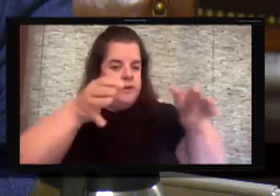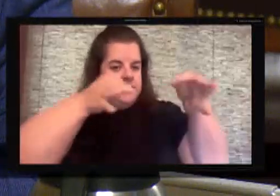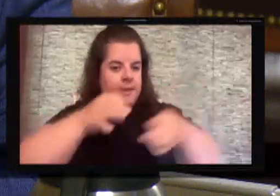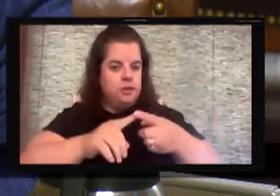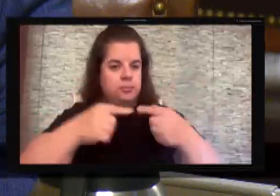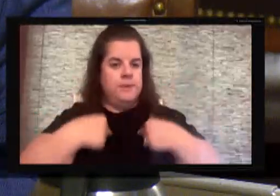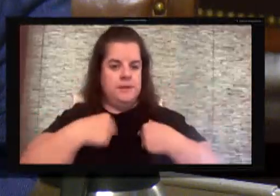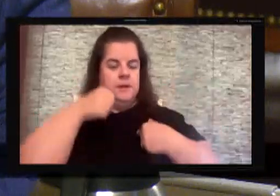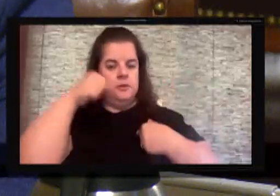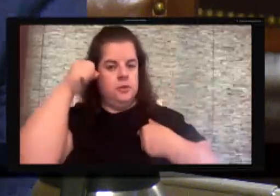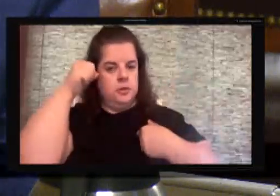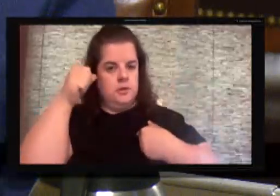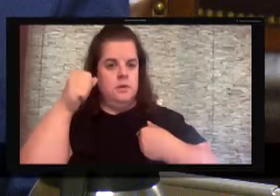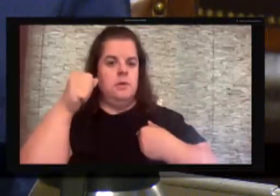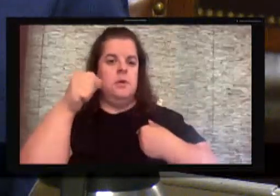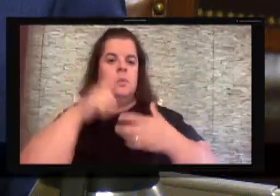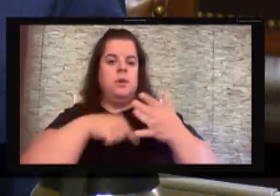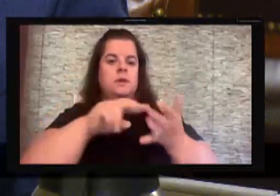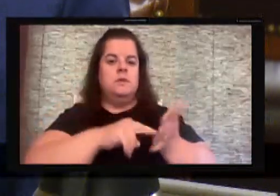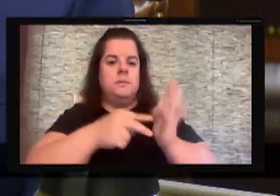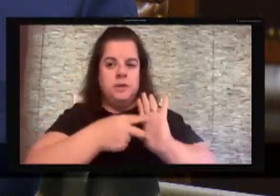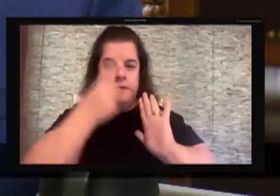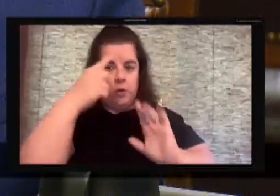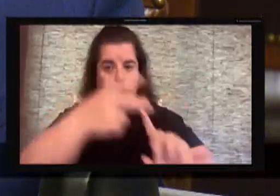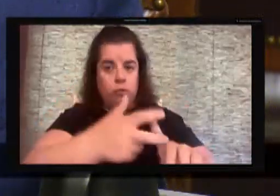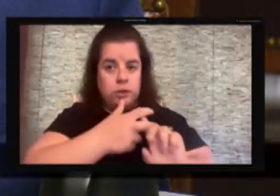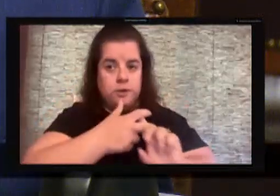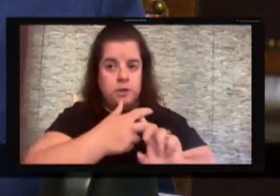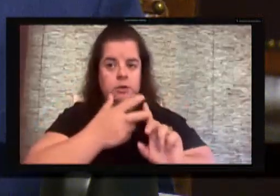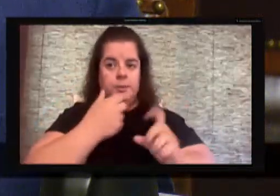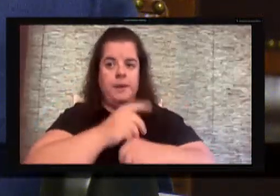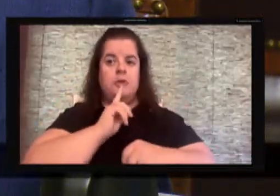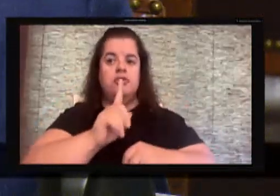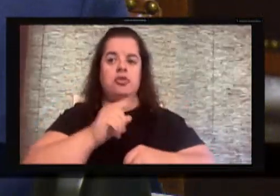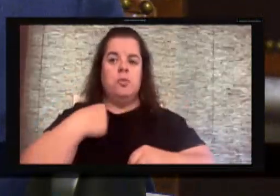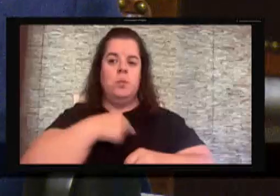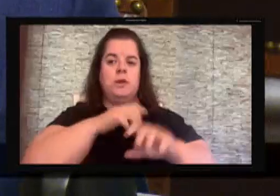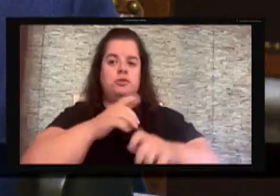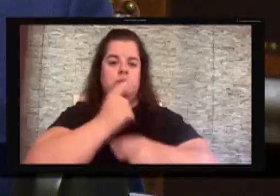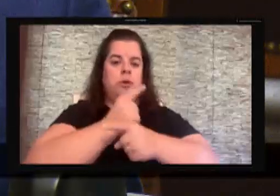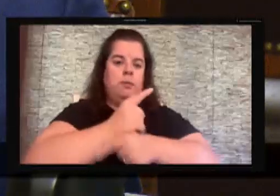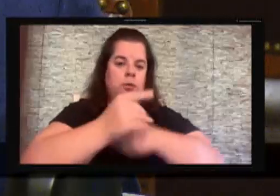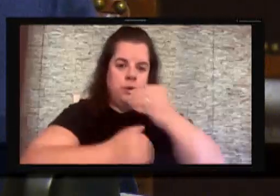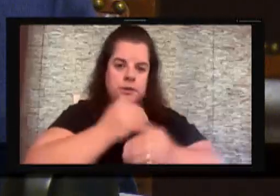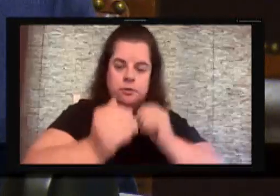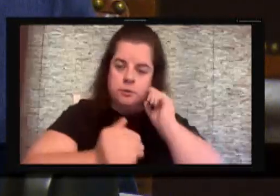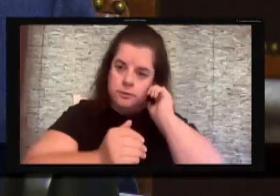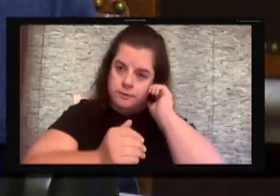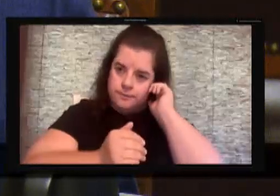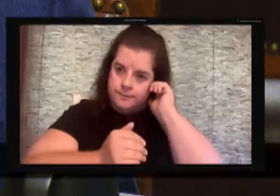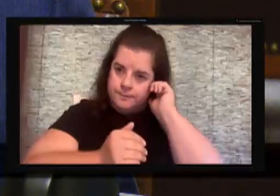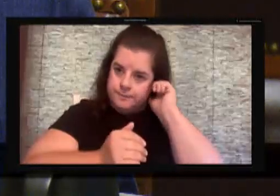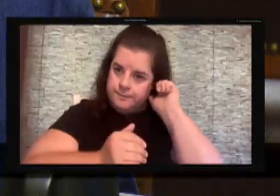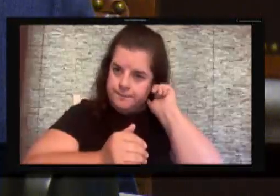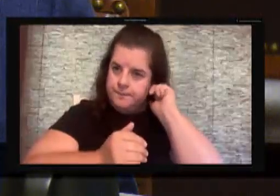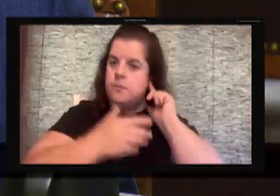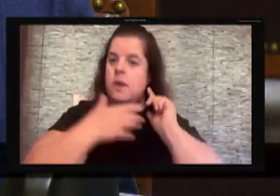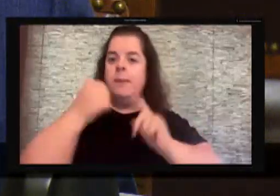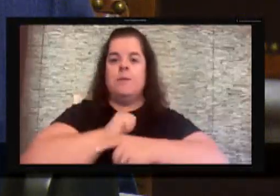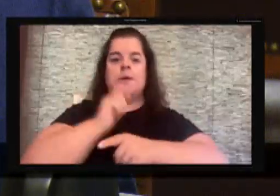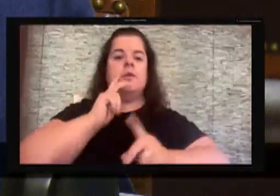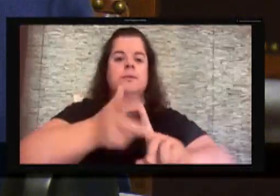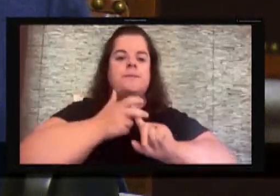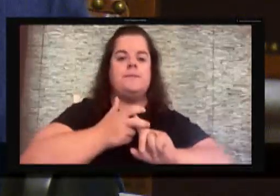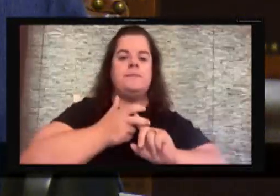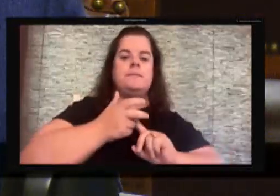to what this is about. This is for recruiting, making sure we do the proper procedures and best practices for recruiting, I believe.